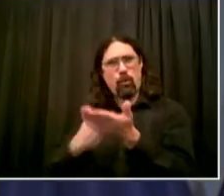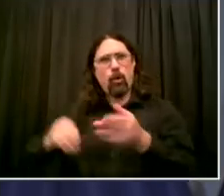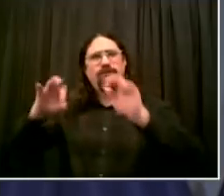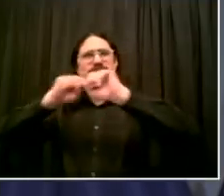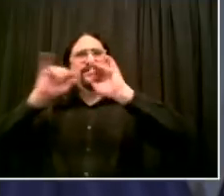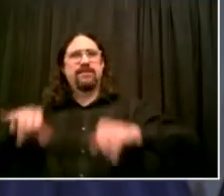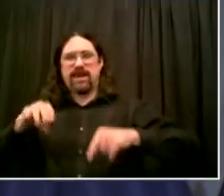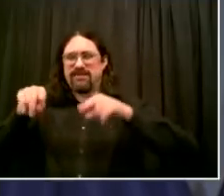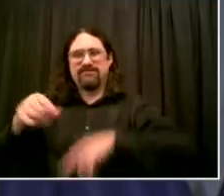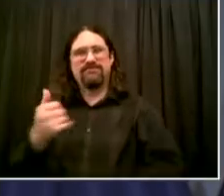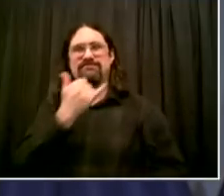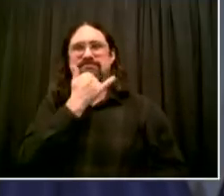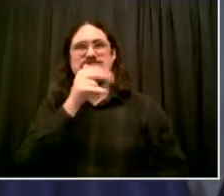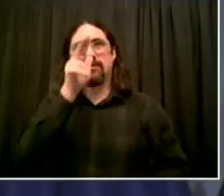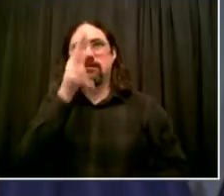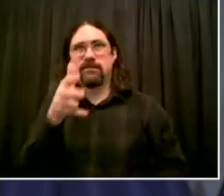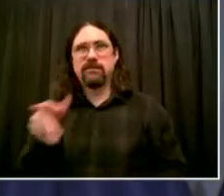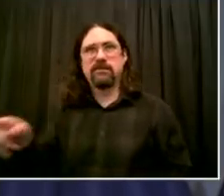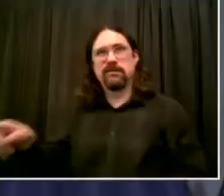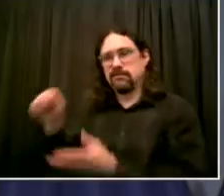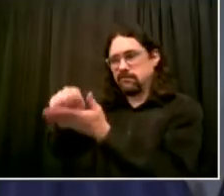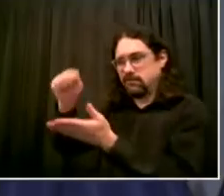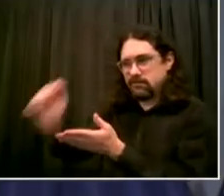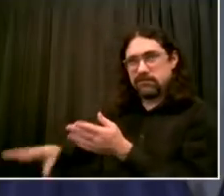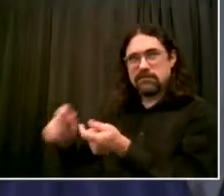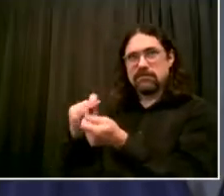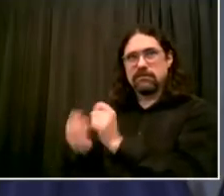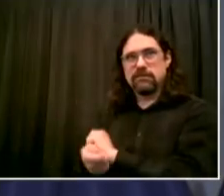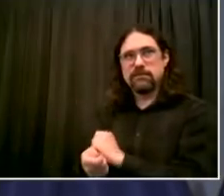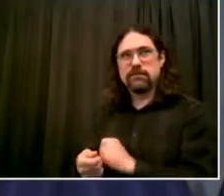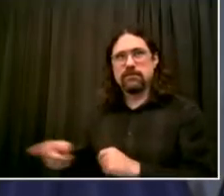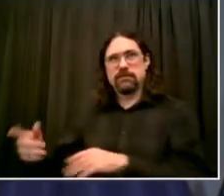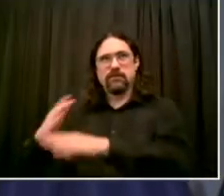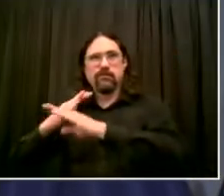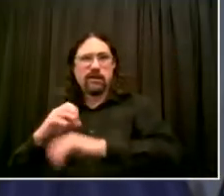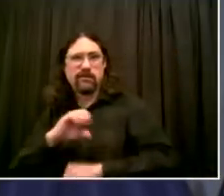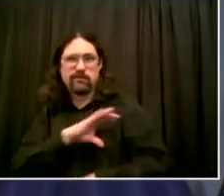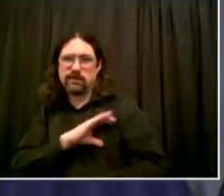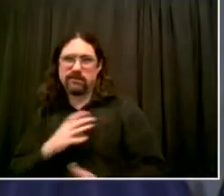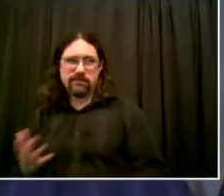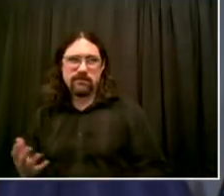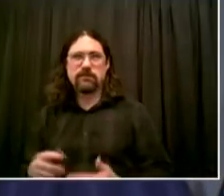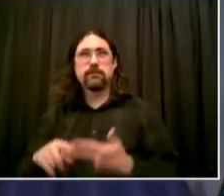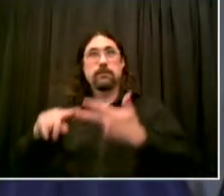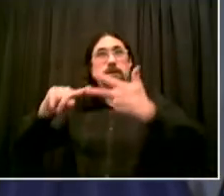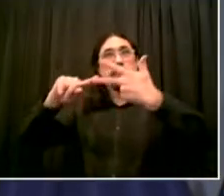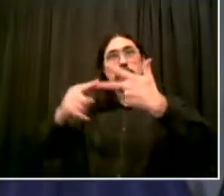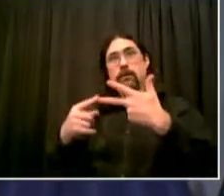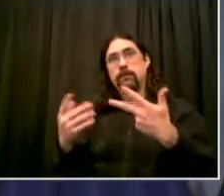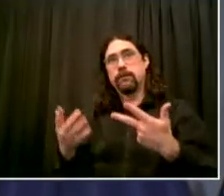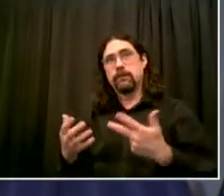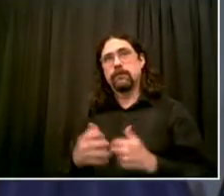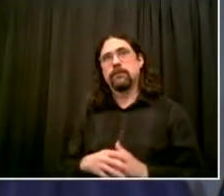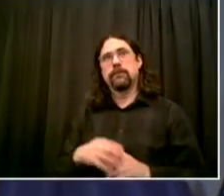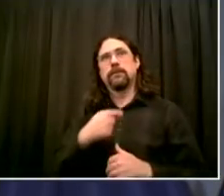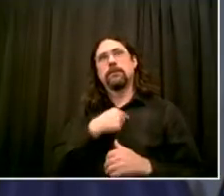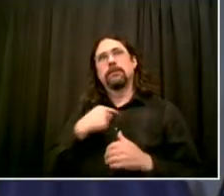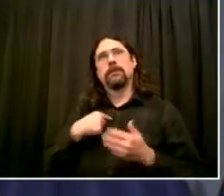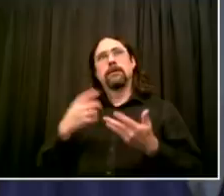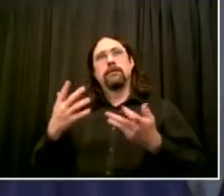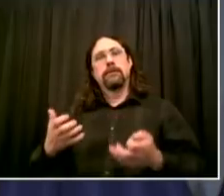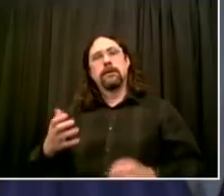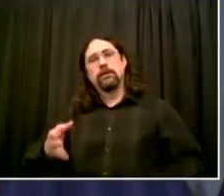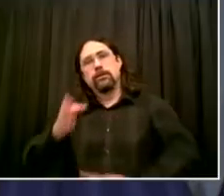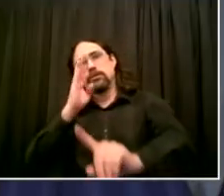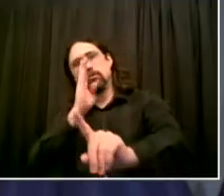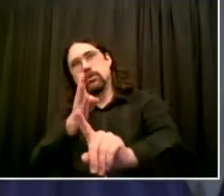to occur. And lastly, we look at the direct services that we provide. We touch young people's lives in a way that I don't see